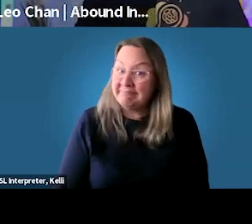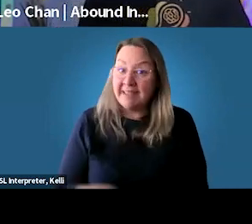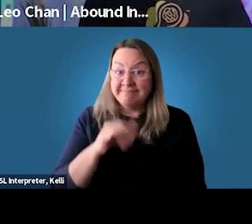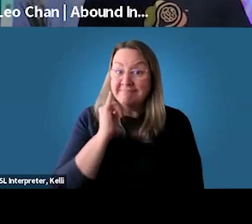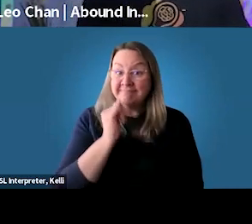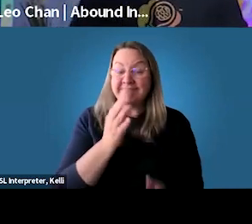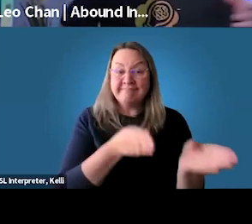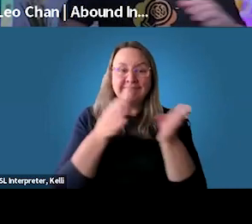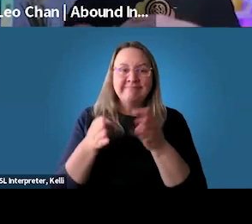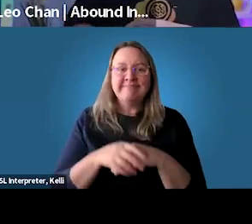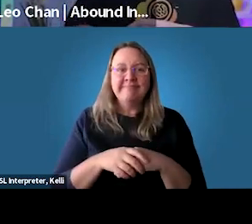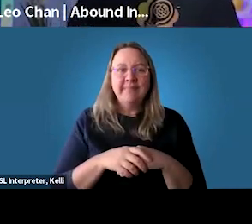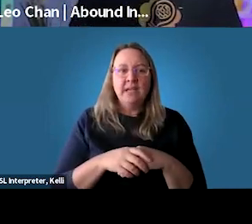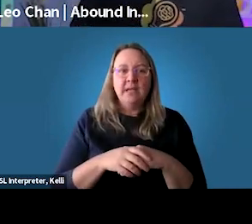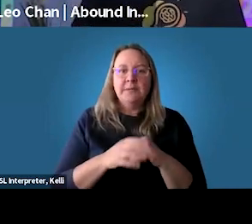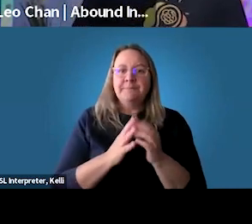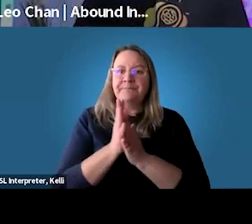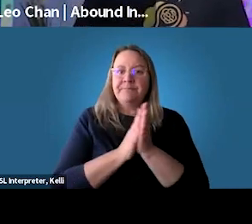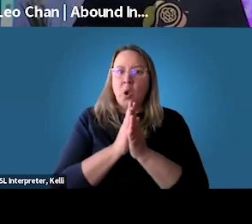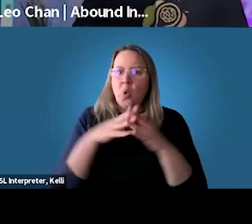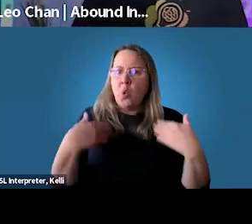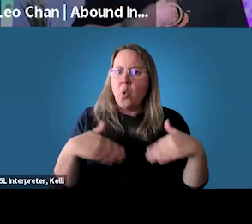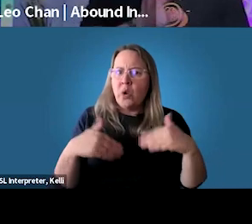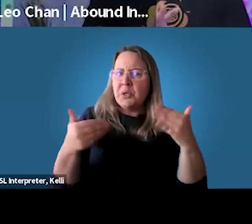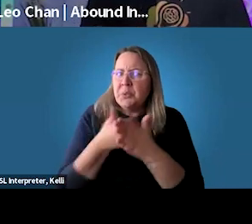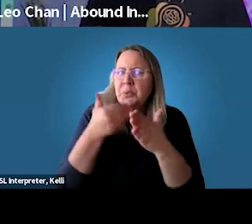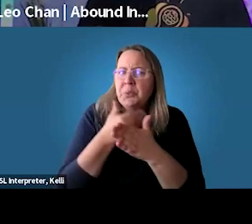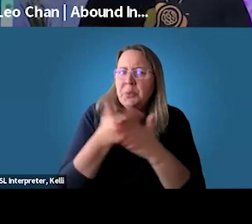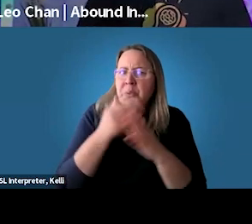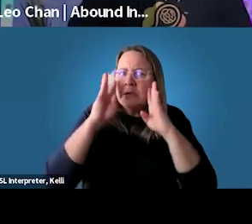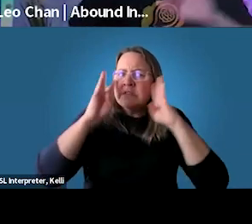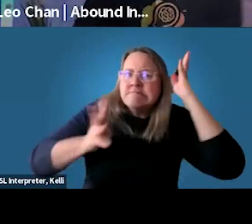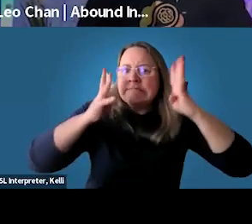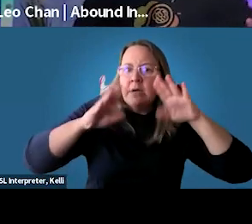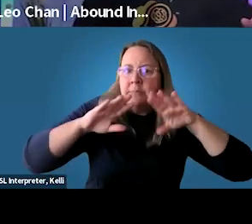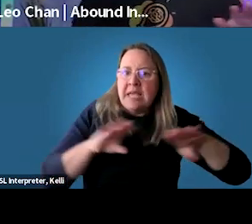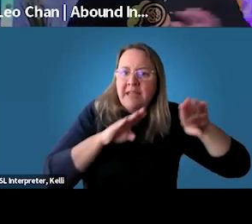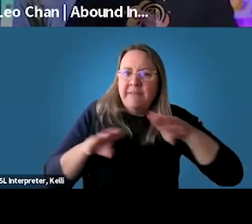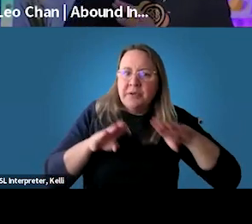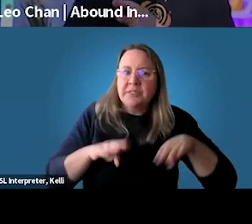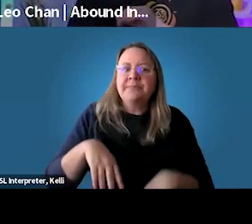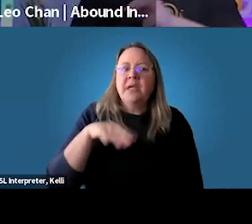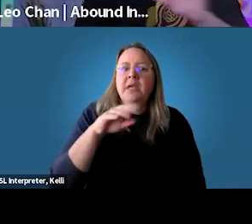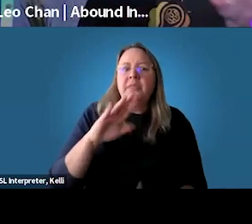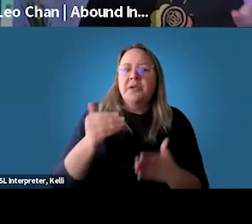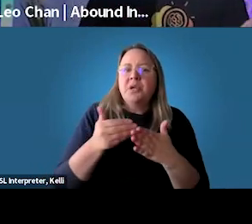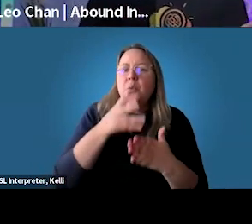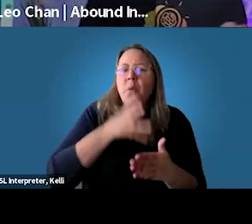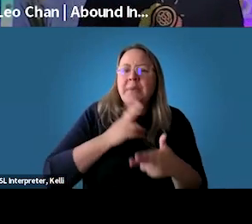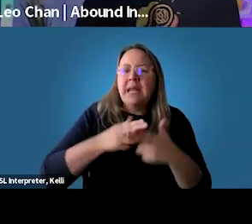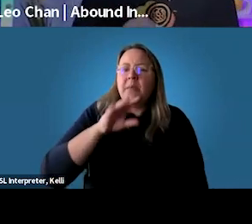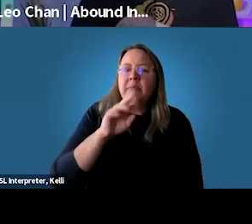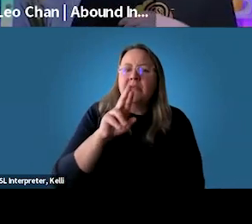3. It leads to more innovative behaviors. There's a woman named Francesca Gino. She's a fabulous Harvard